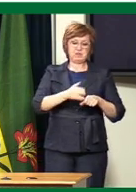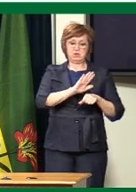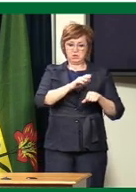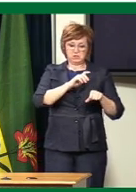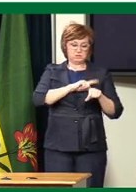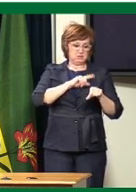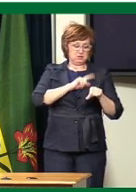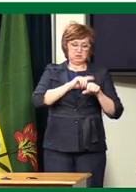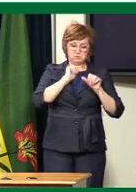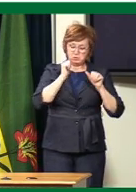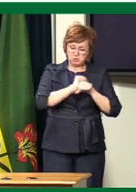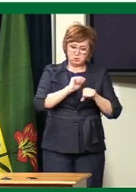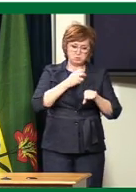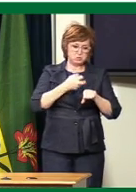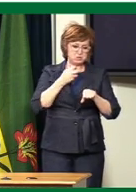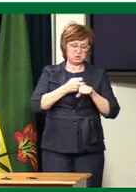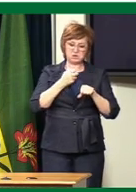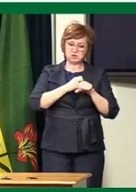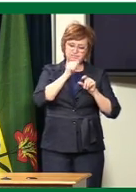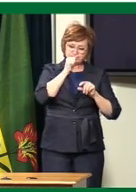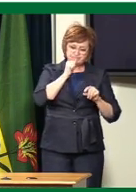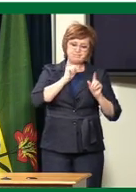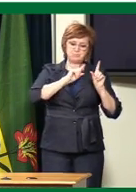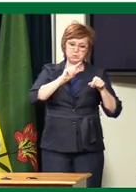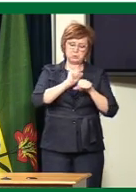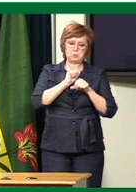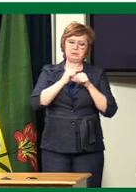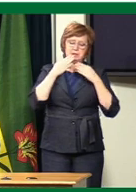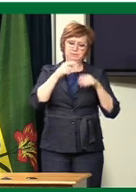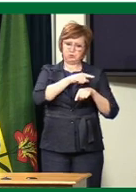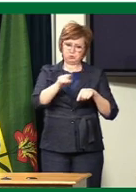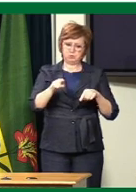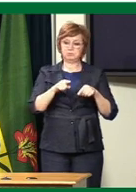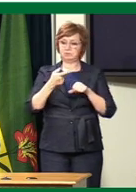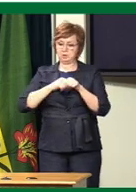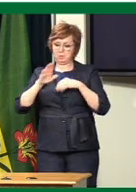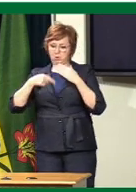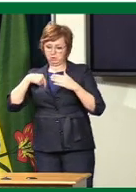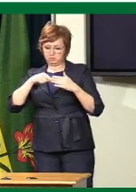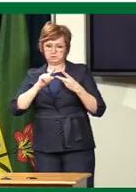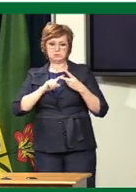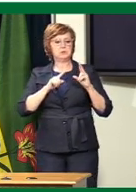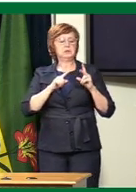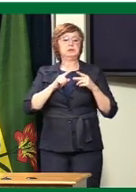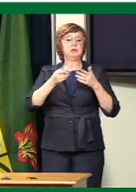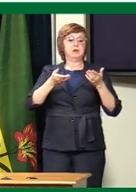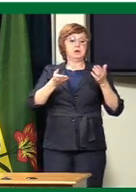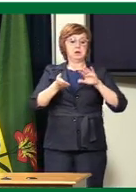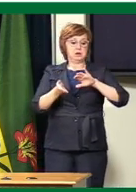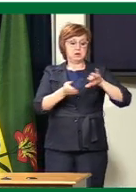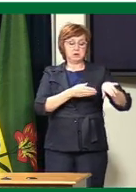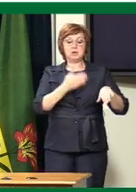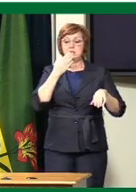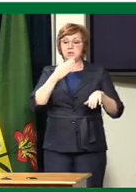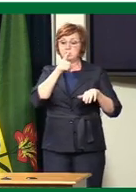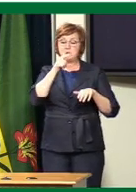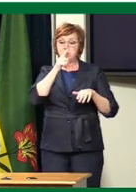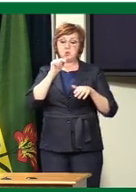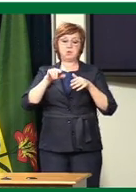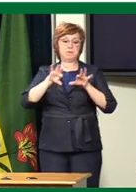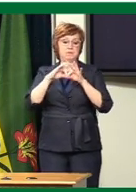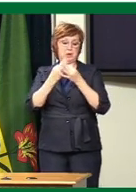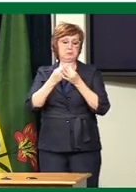for all the hard work you do each and every day on behalf of people of this province. I'd also like to pass on my condolences to the families of those who've